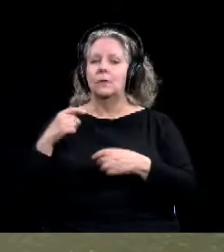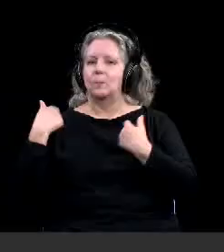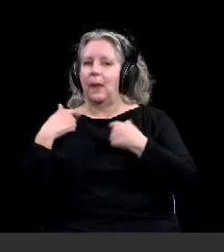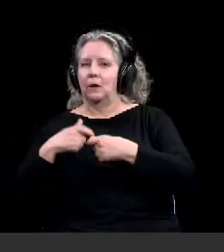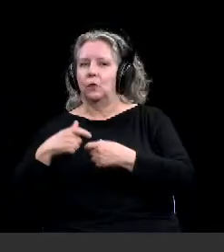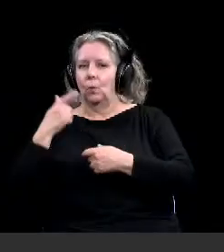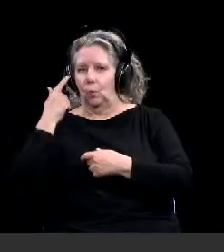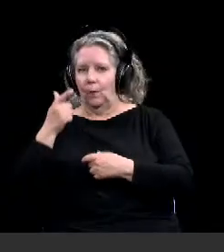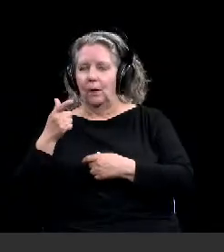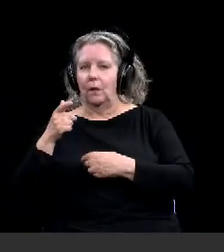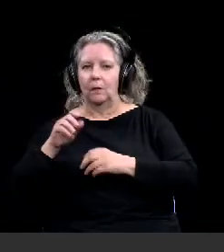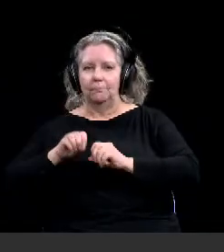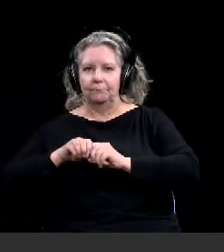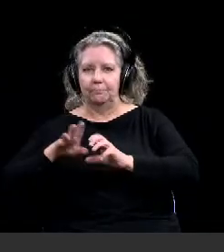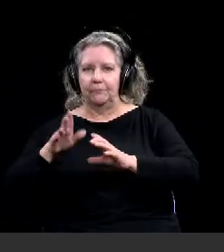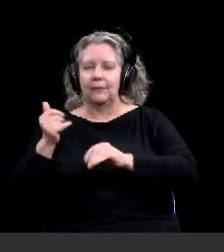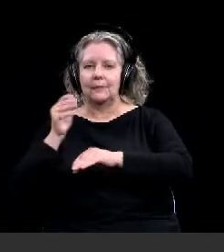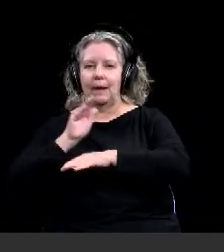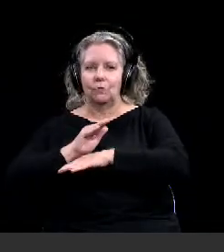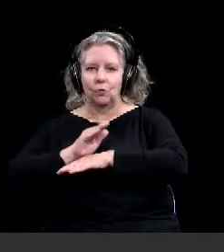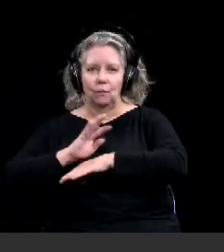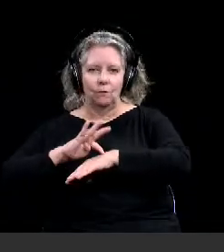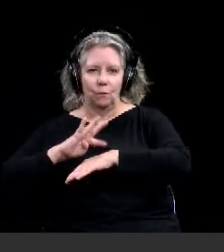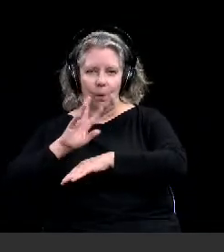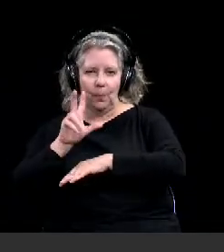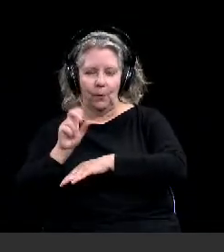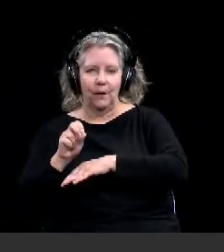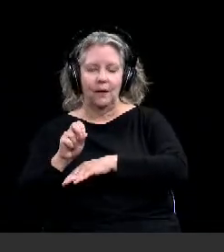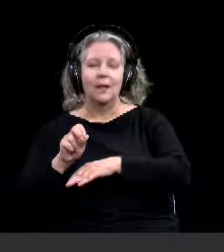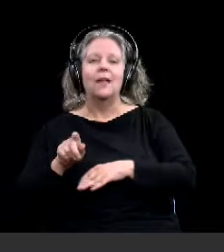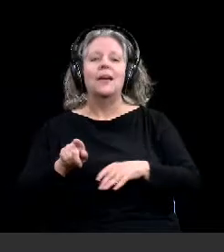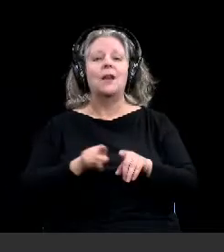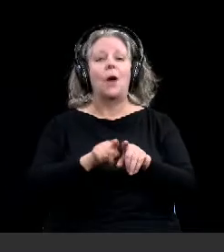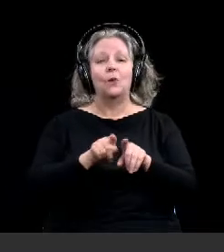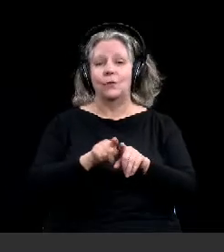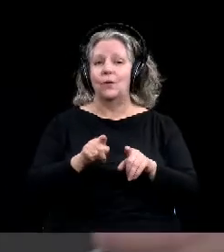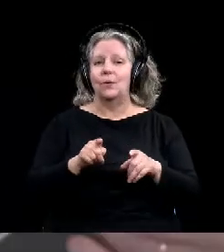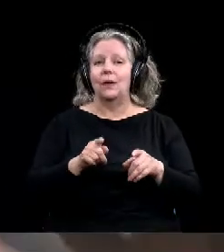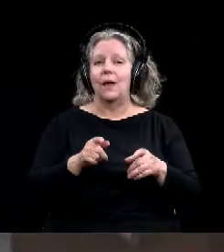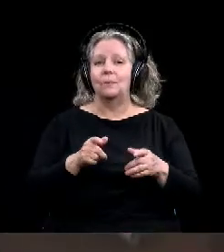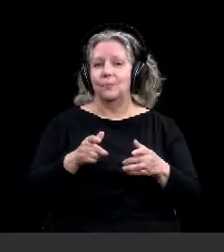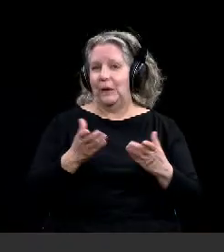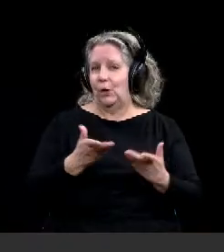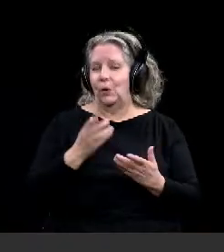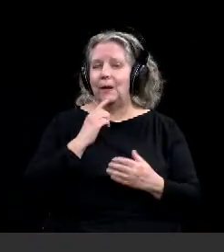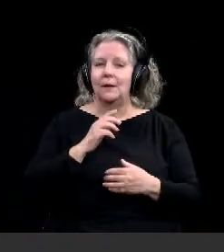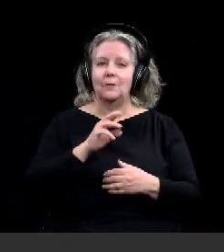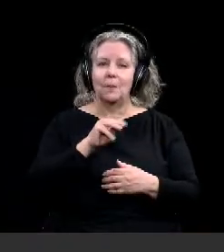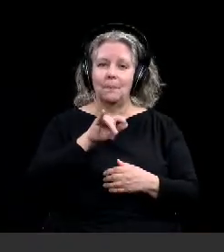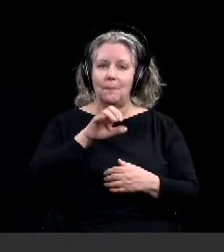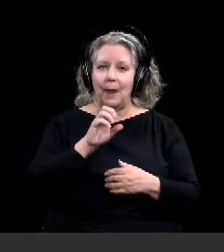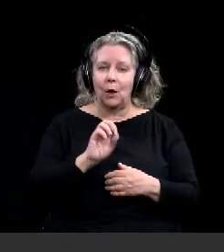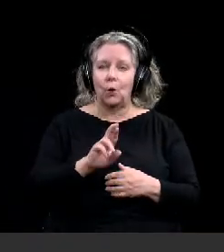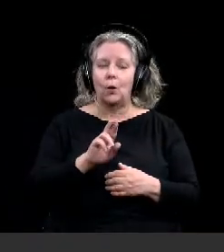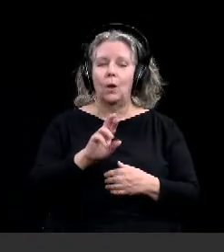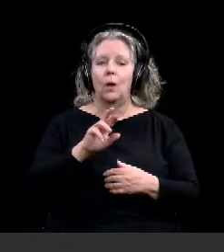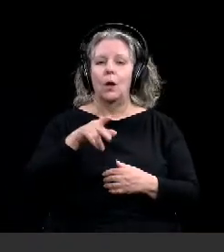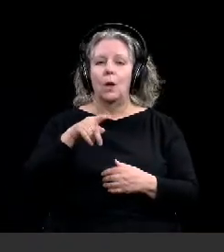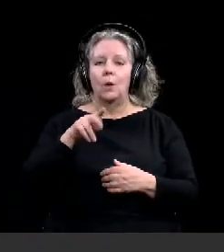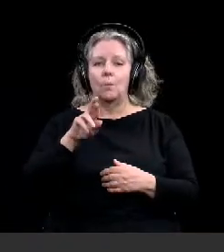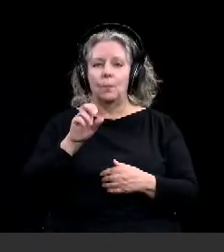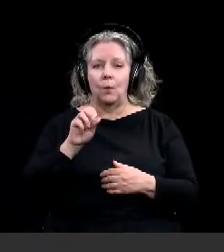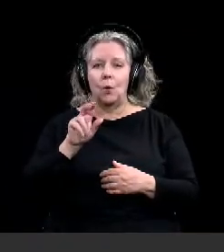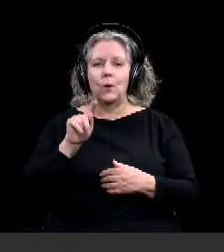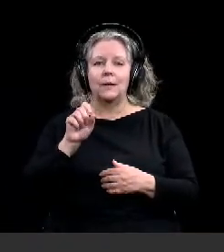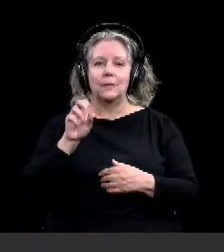here is our Mayor Pro Tem, Hector Sabito, to invite our Spanish speakers to join that. Hector, will you join us? Help us invite them.